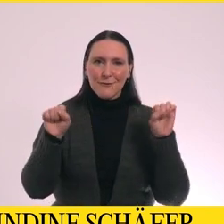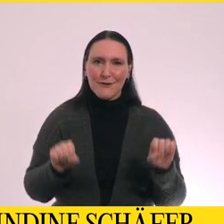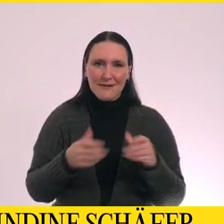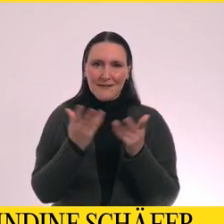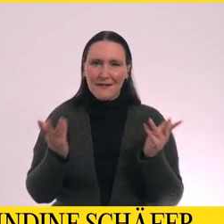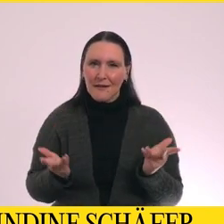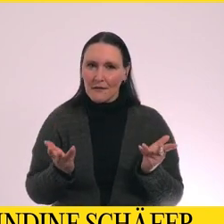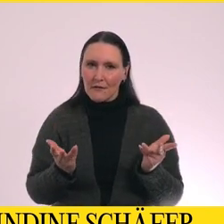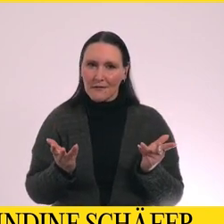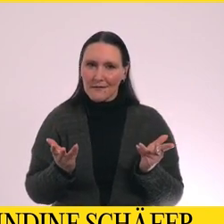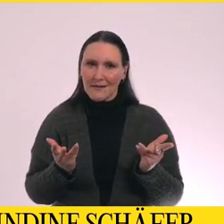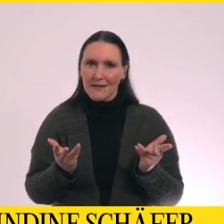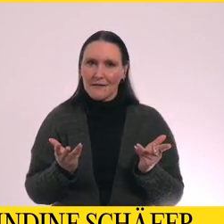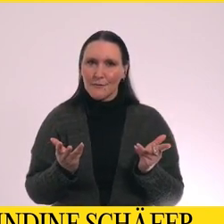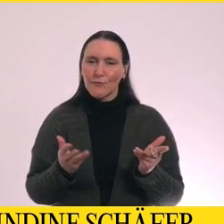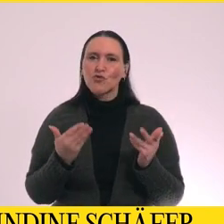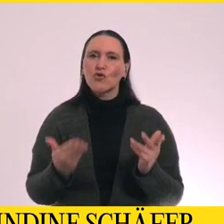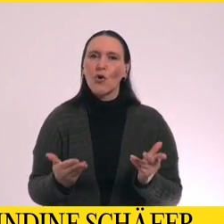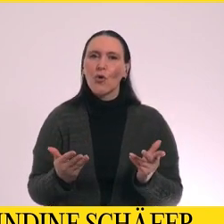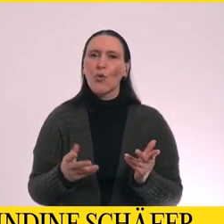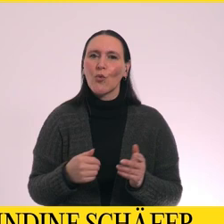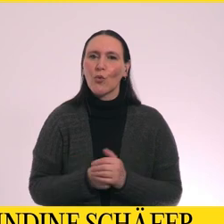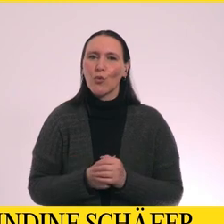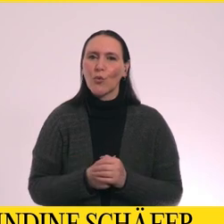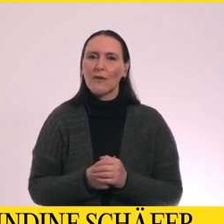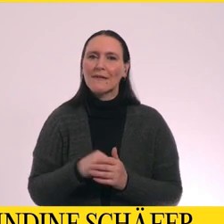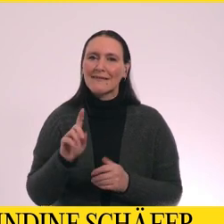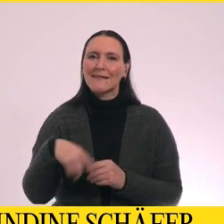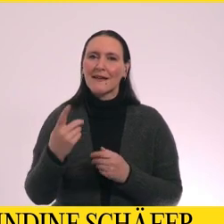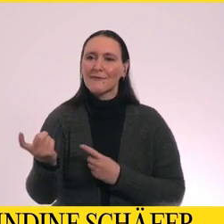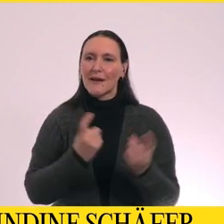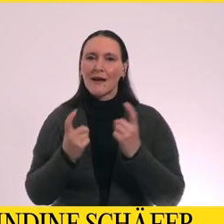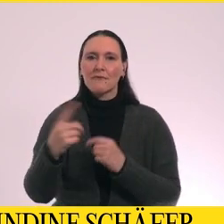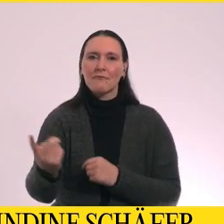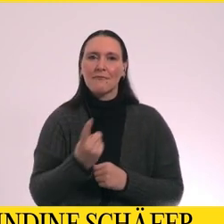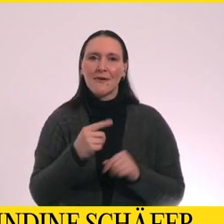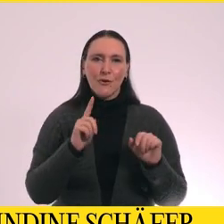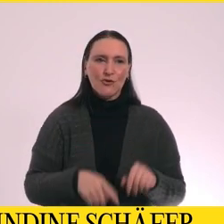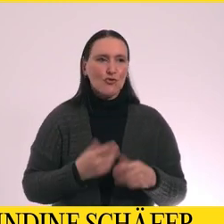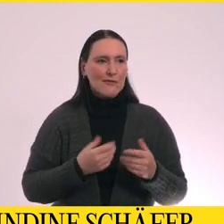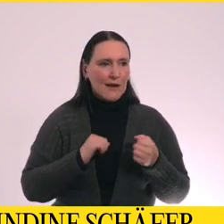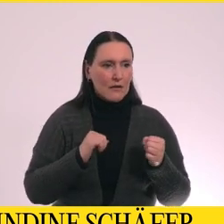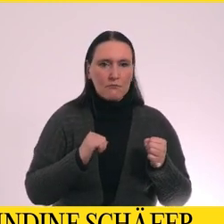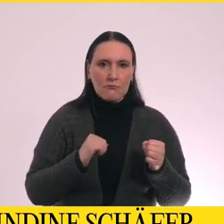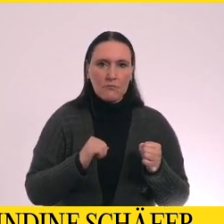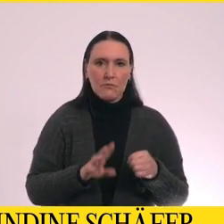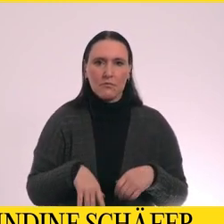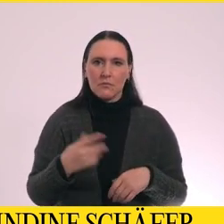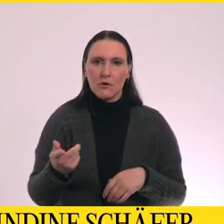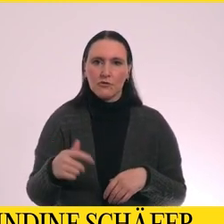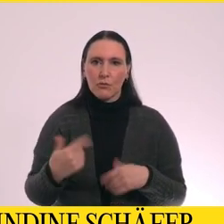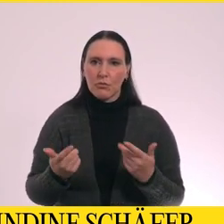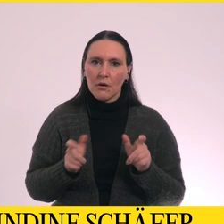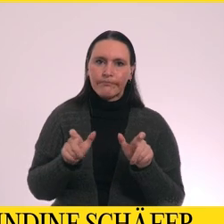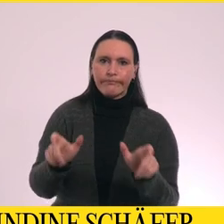totally make people impossible to react. So this is why it is so important to